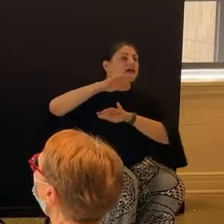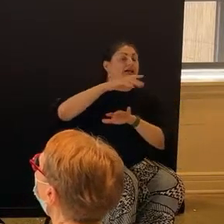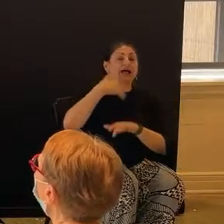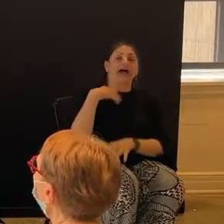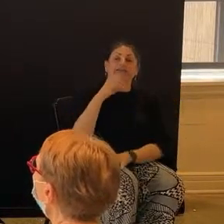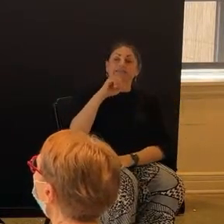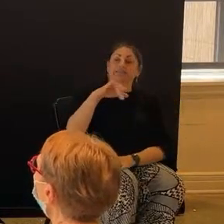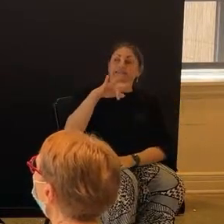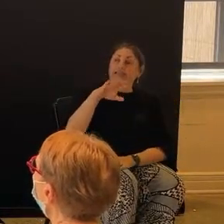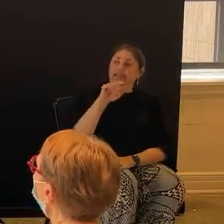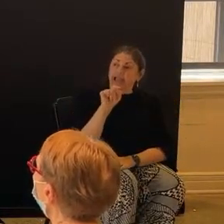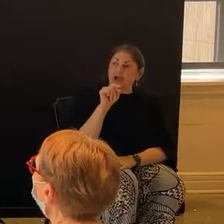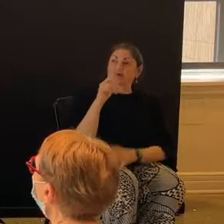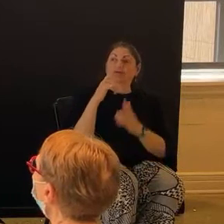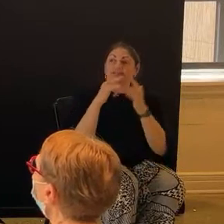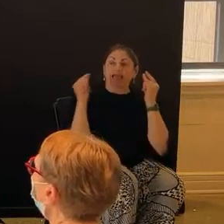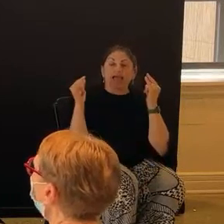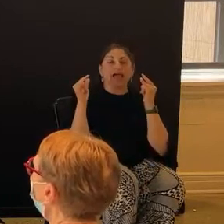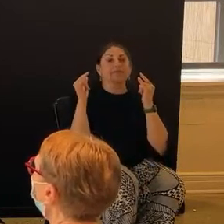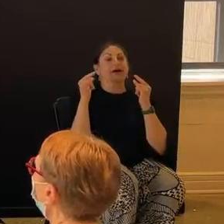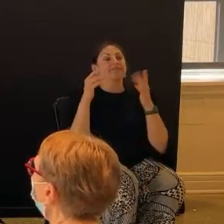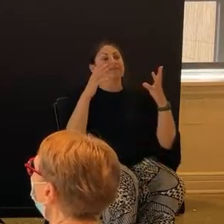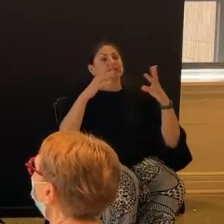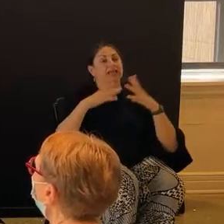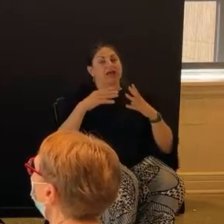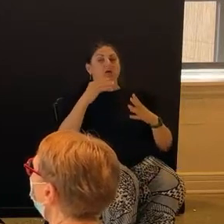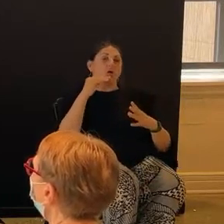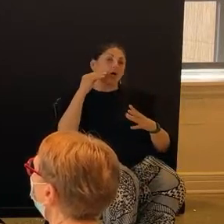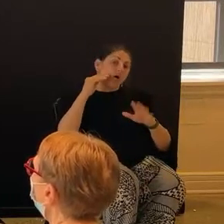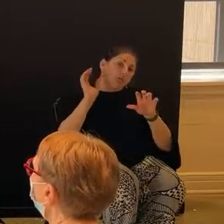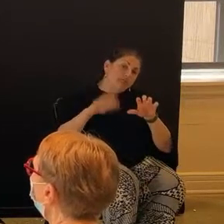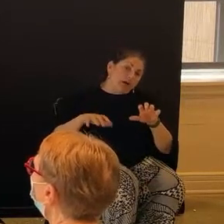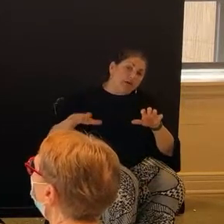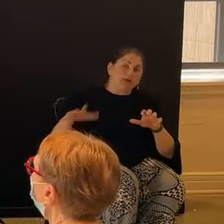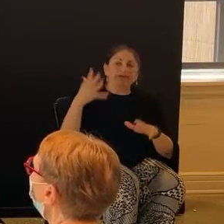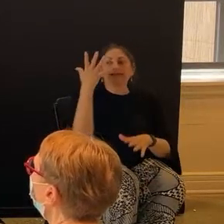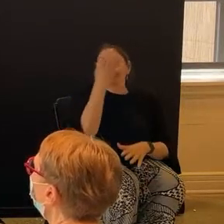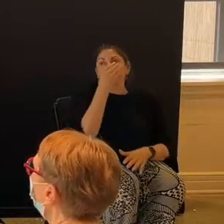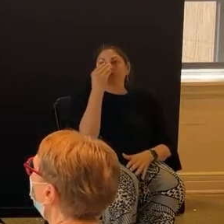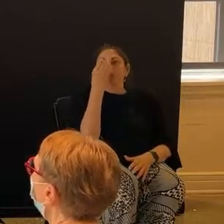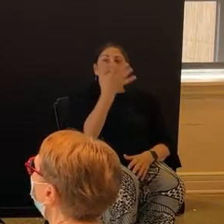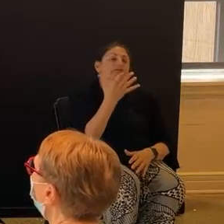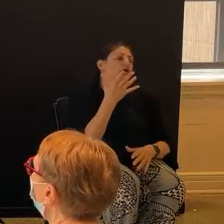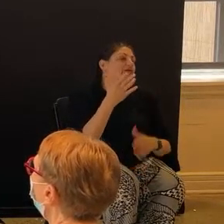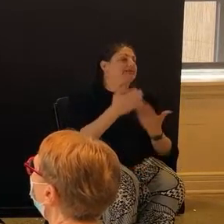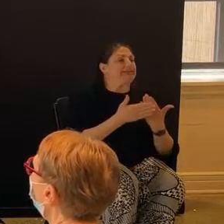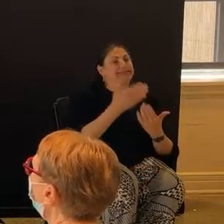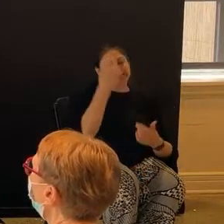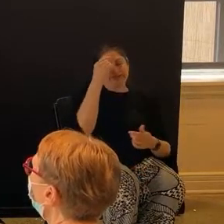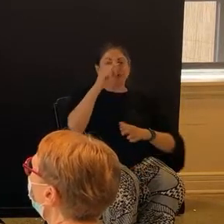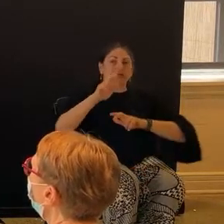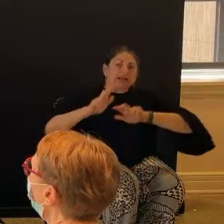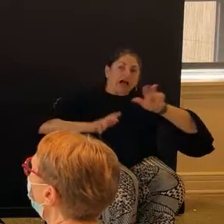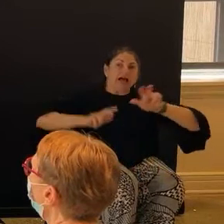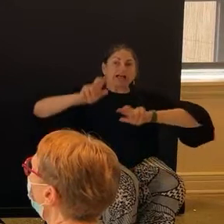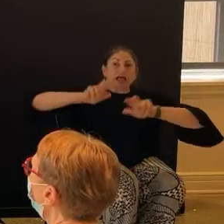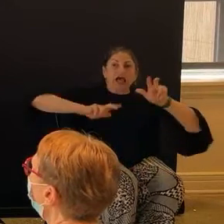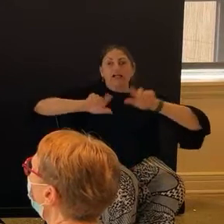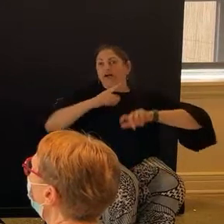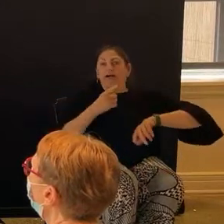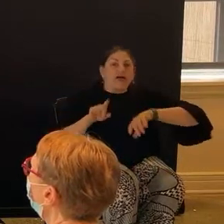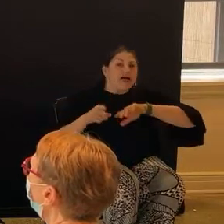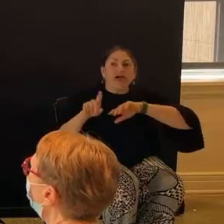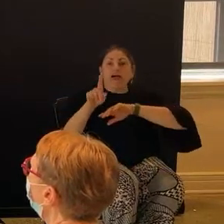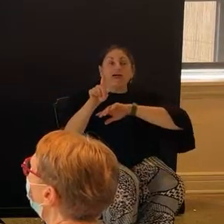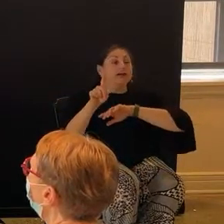and lodges and vacation homes around it. And it was just beautiful. It was easy to climb. And then, you